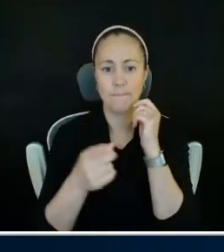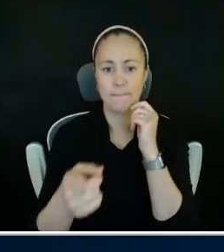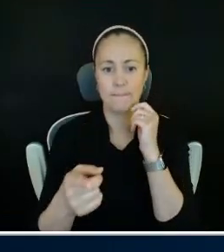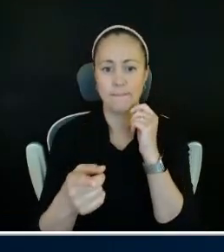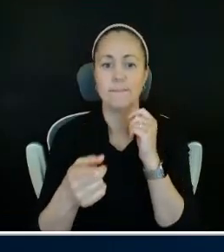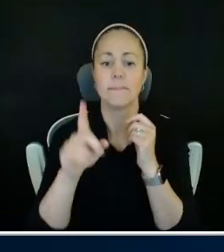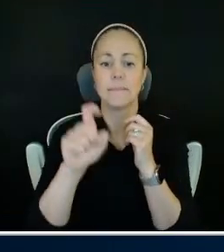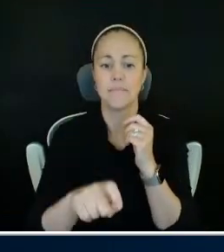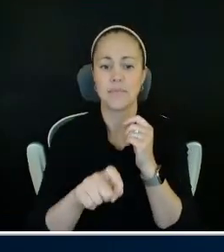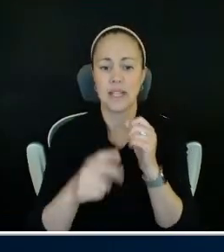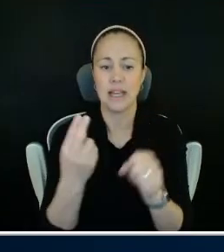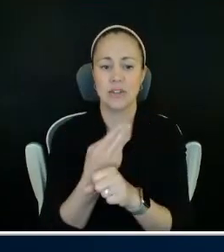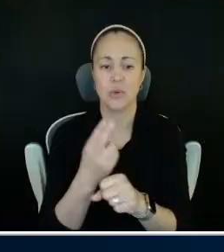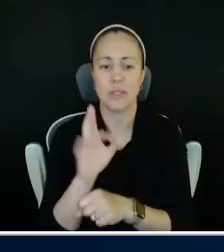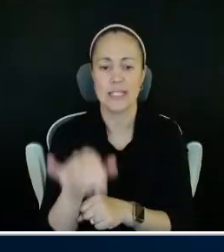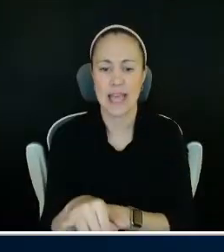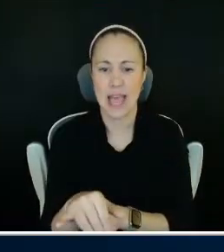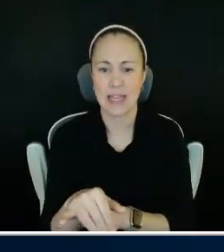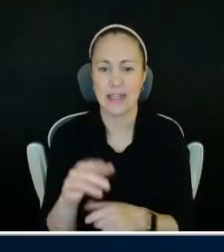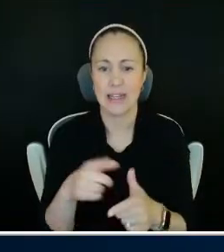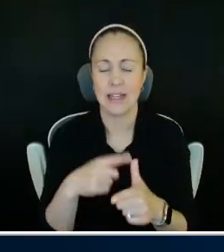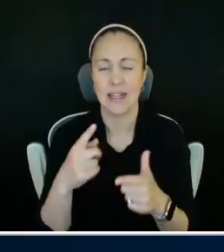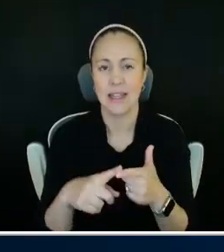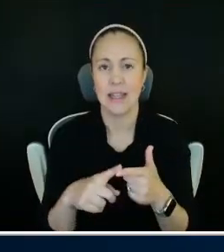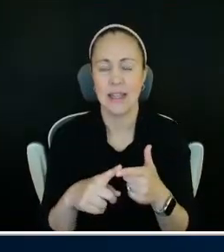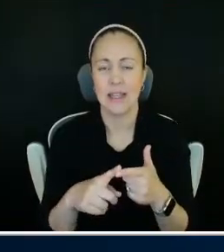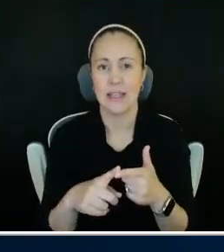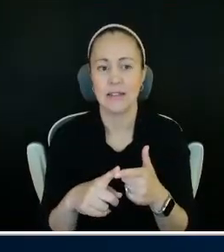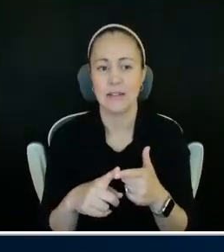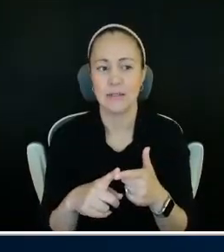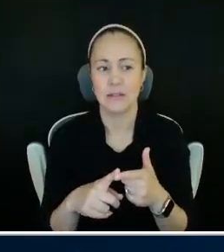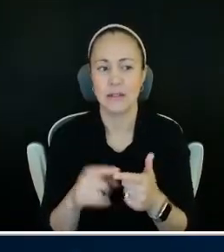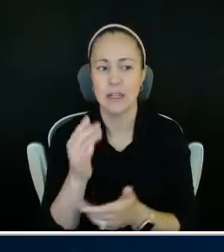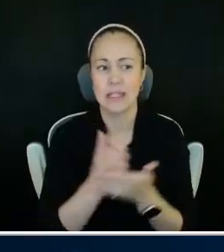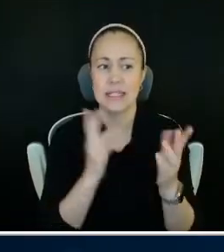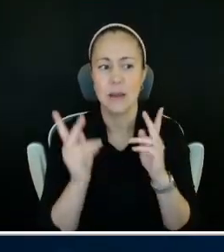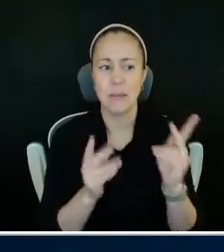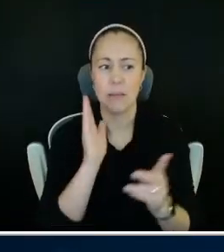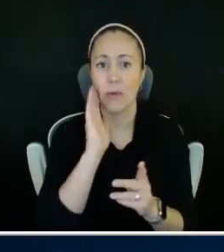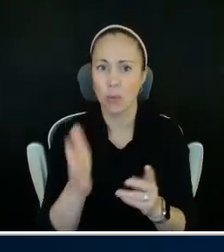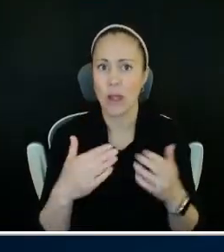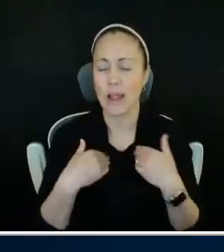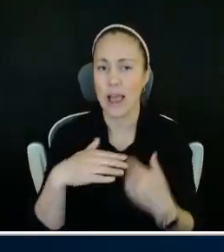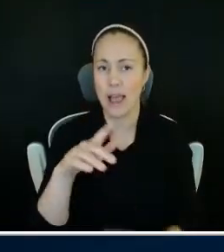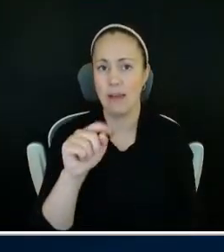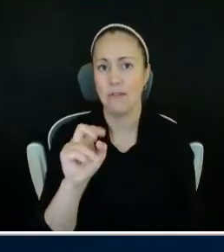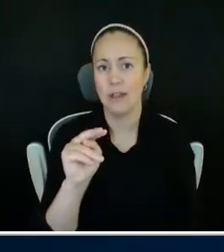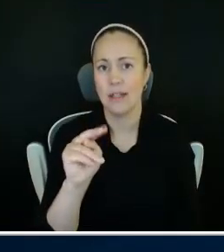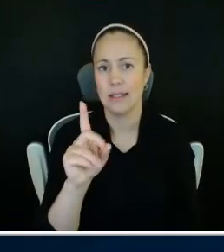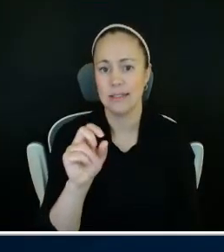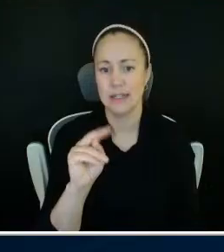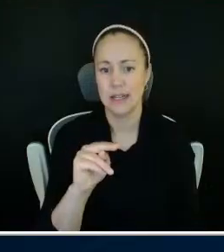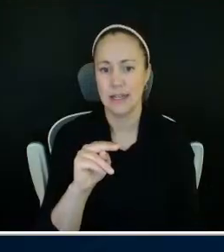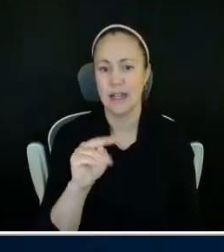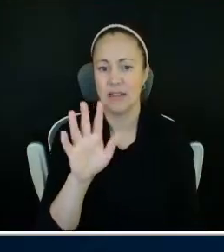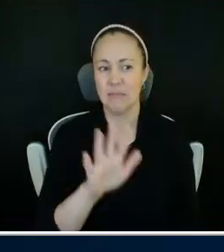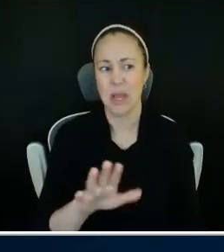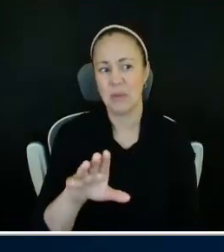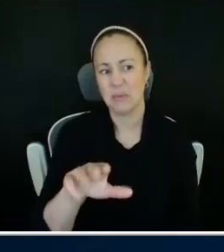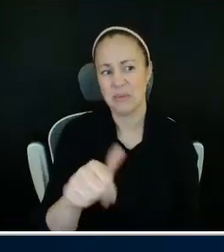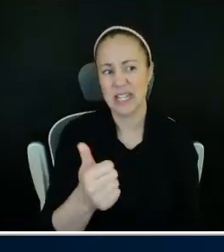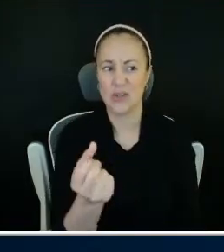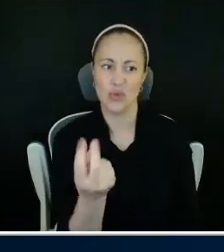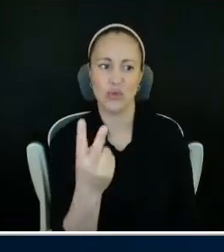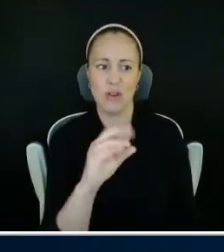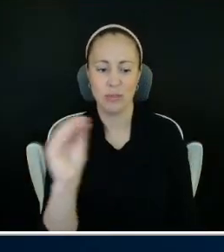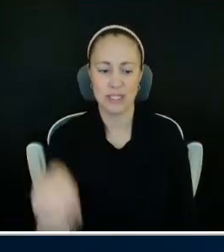longus. There are some people that don't have that, probably about 10 to 12% of the